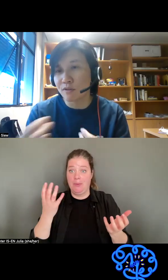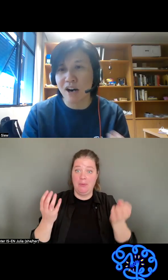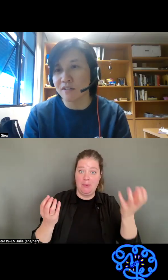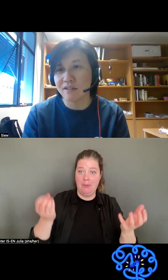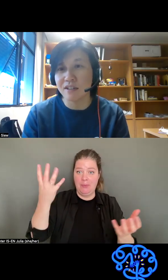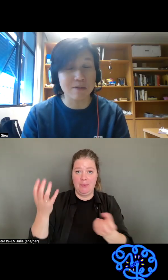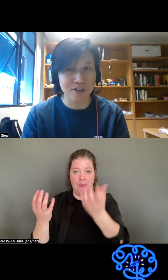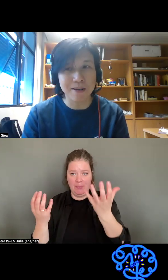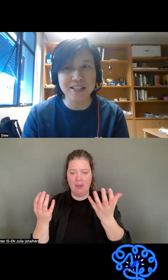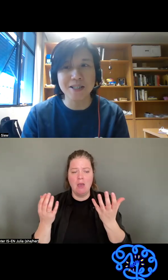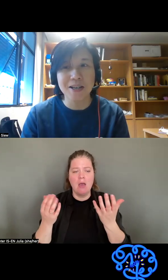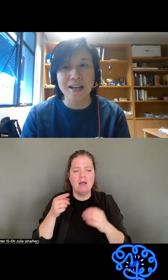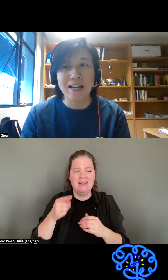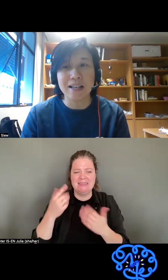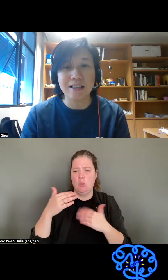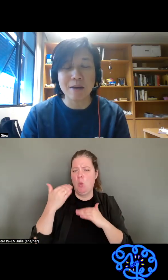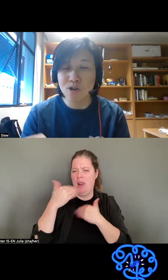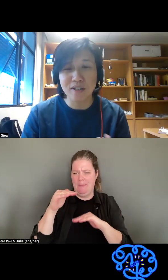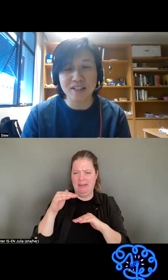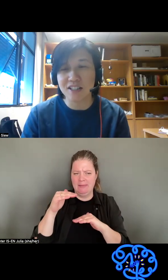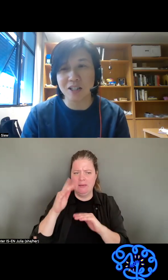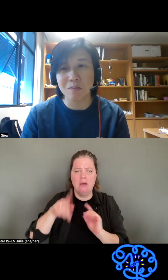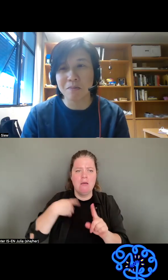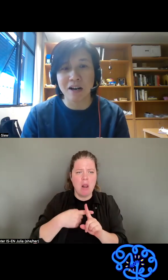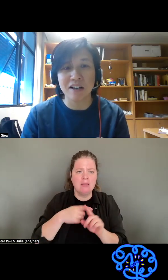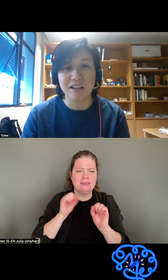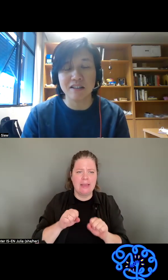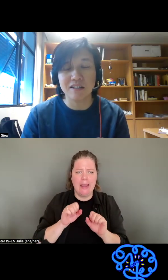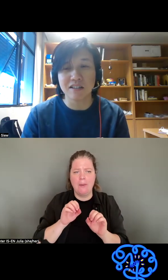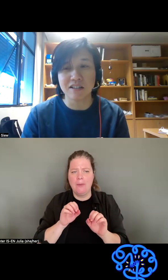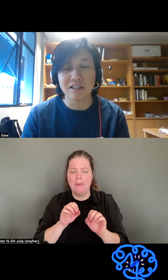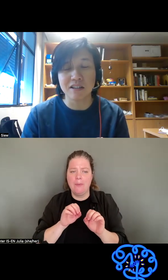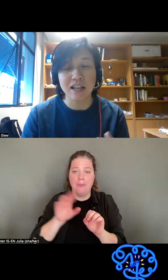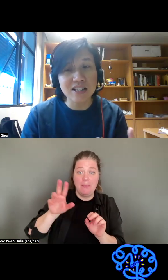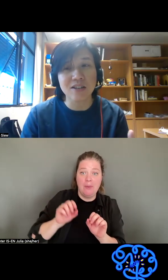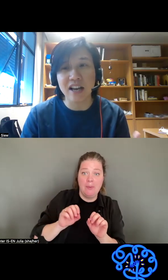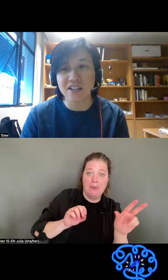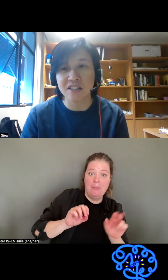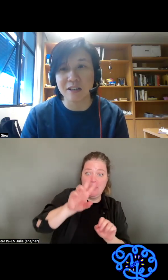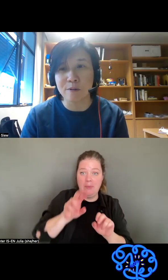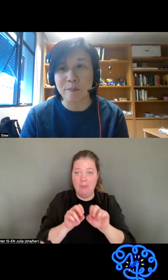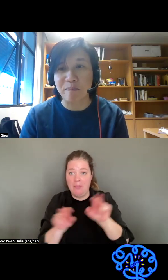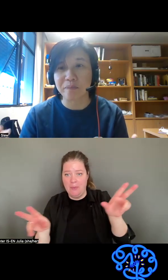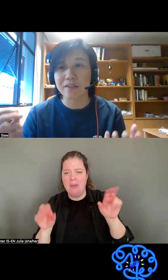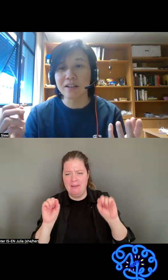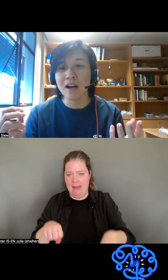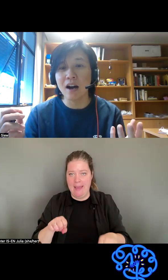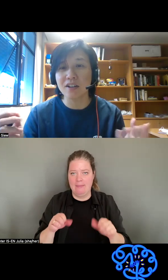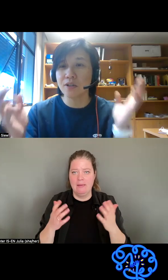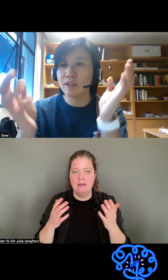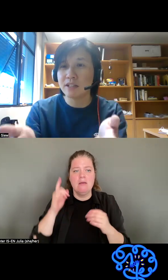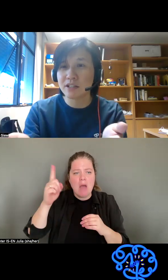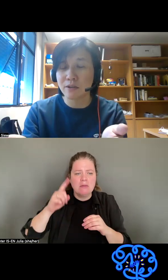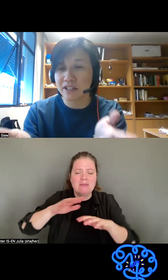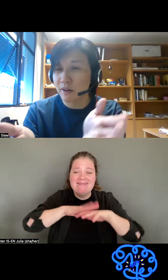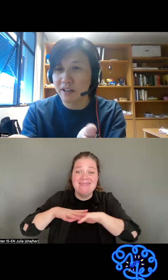move around the network space, and that movement is just determined by the links or the edges in the network. So